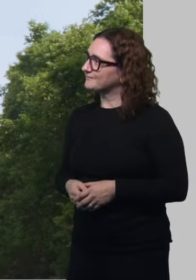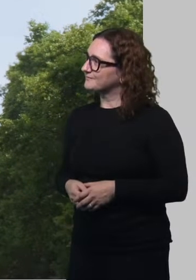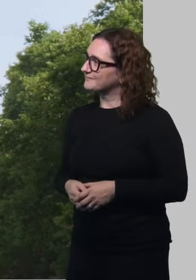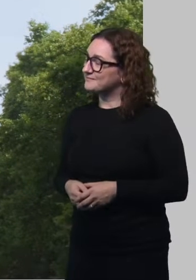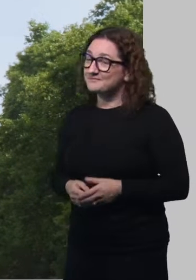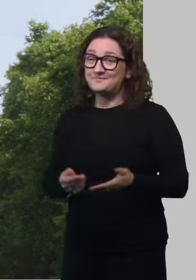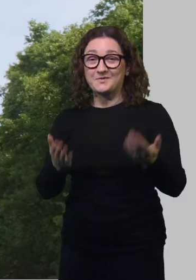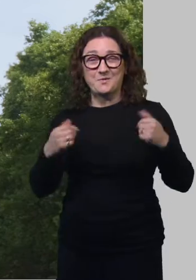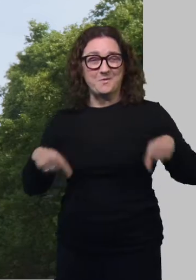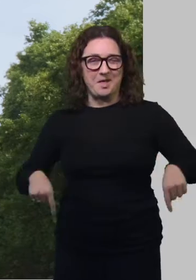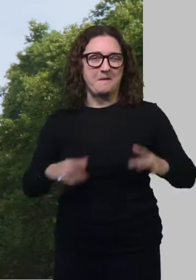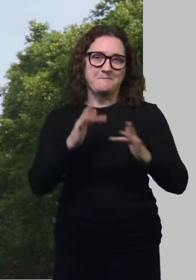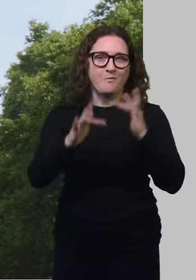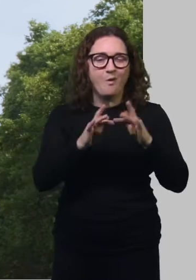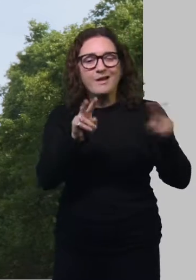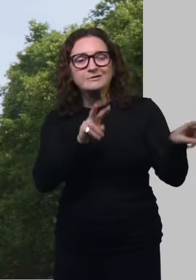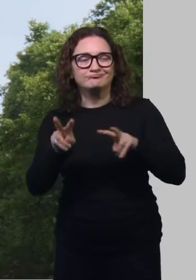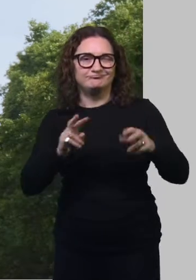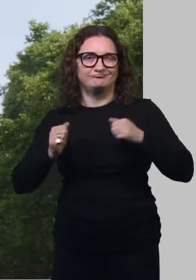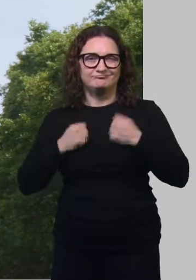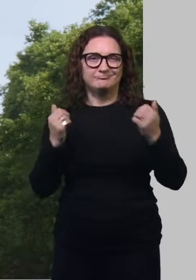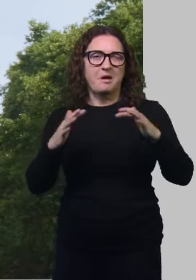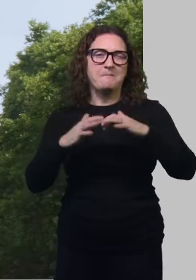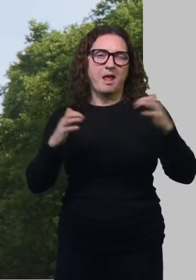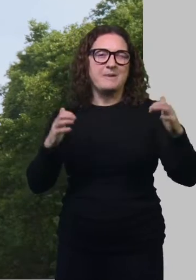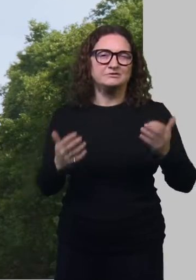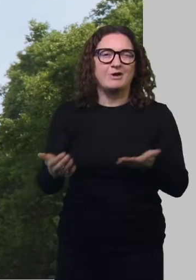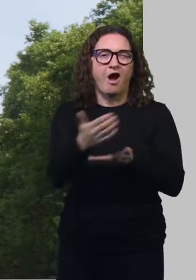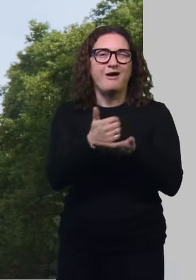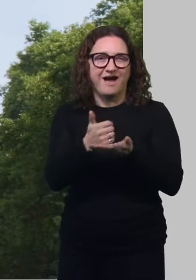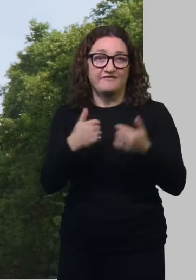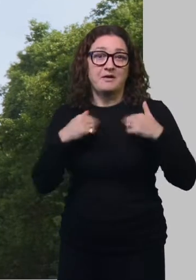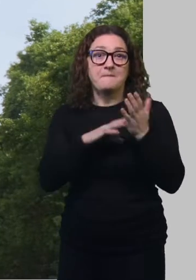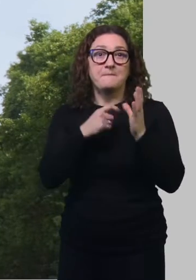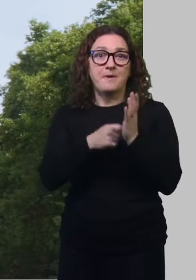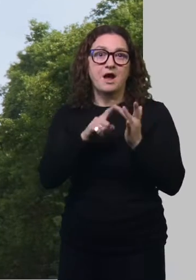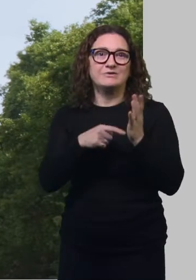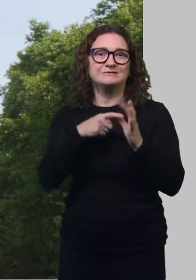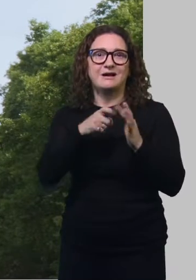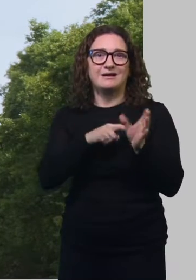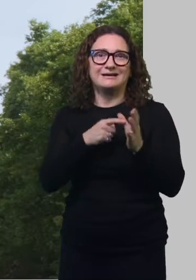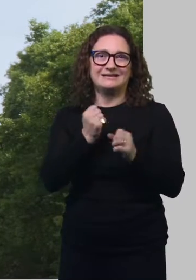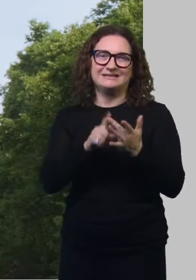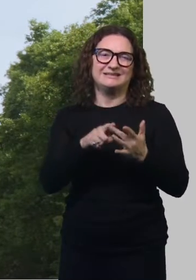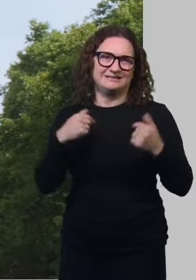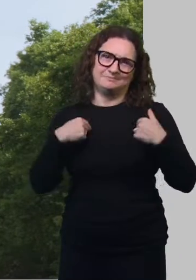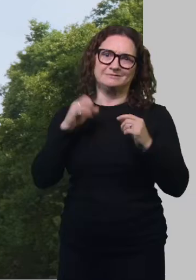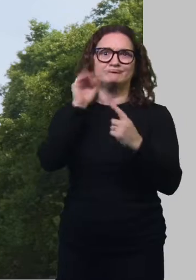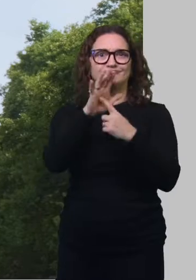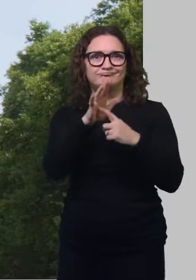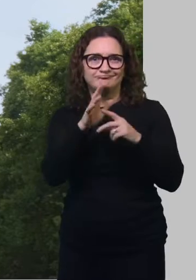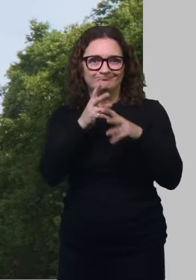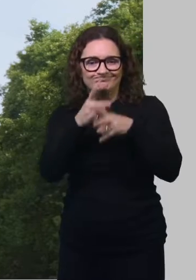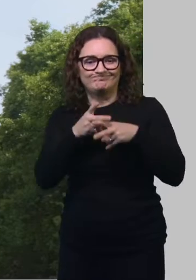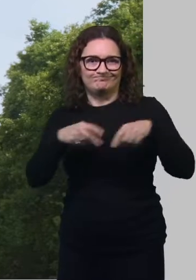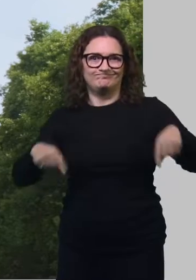Welcome to the online tour of the Parliamentary Archives. I'm Mari Takayanagi, Senior Archivist in the Parliamentary Archives, and I'm your host for your